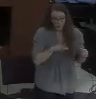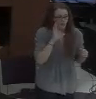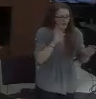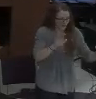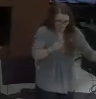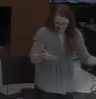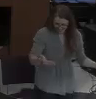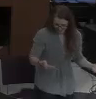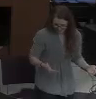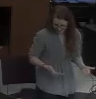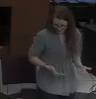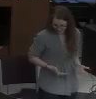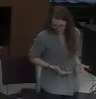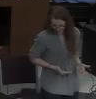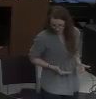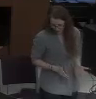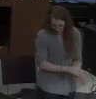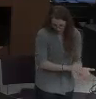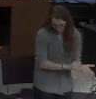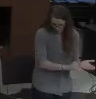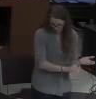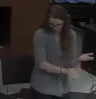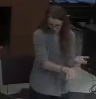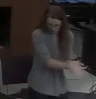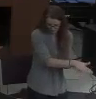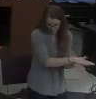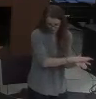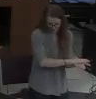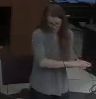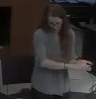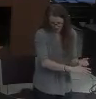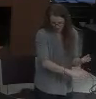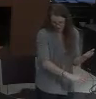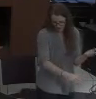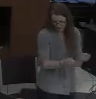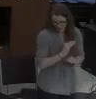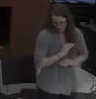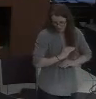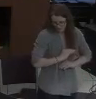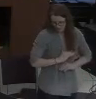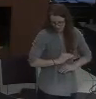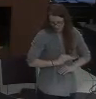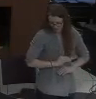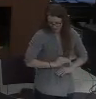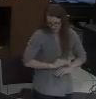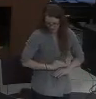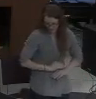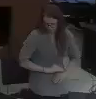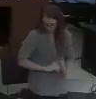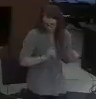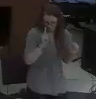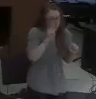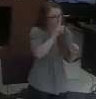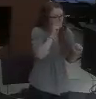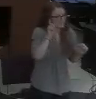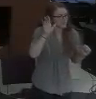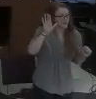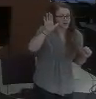will welcome, pardon, cleanse, relieve,